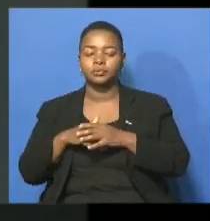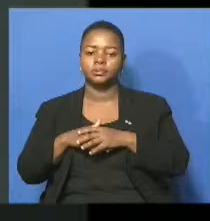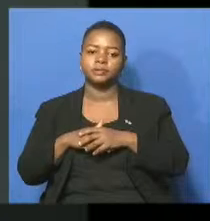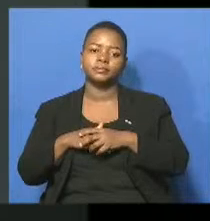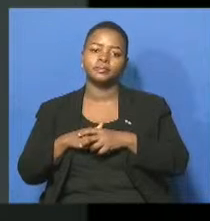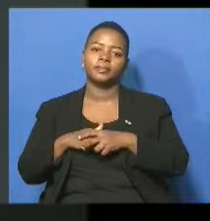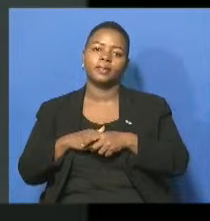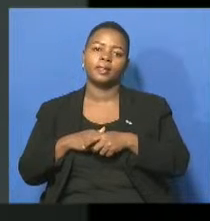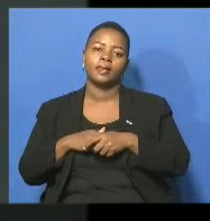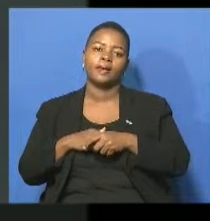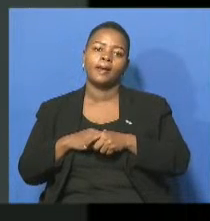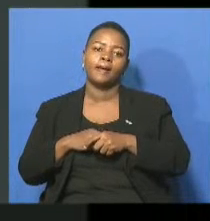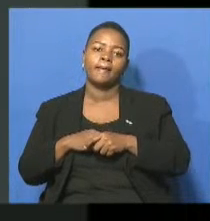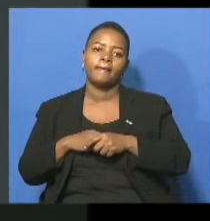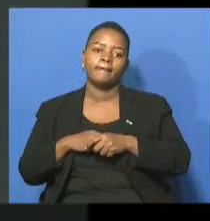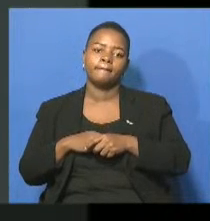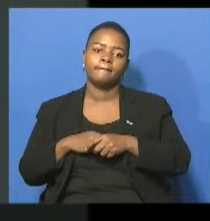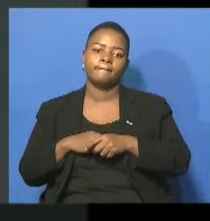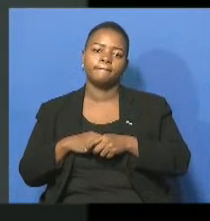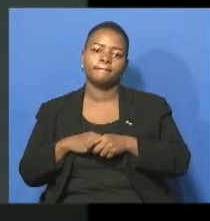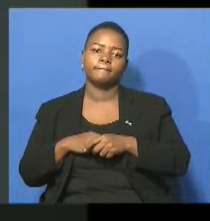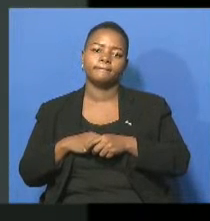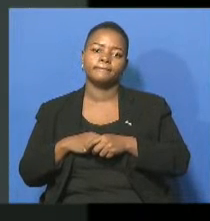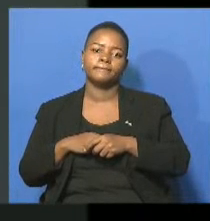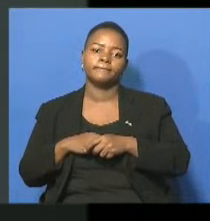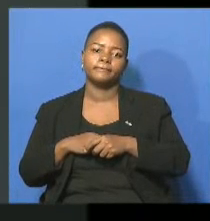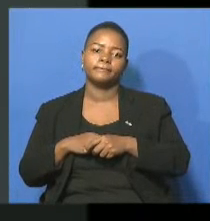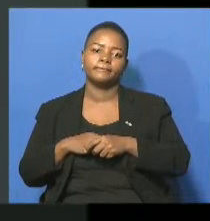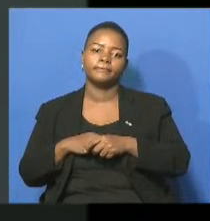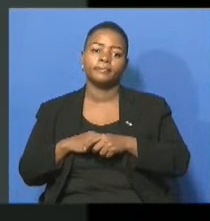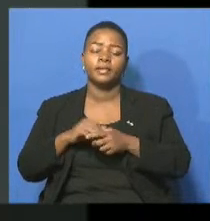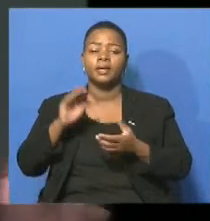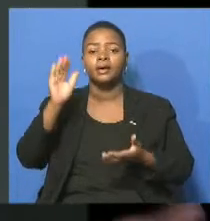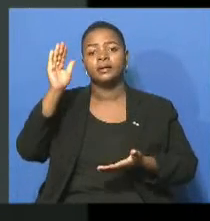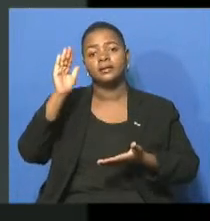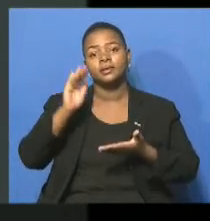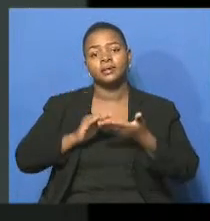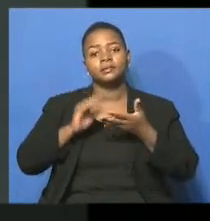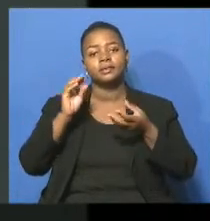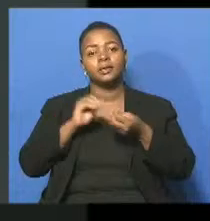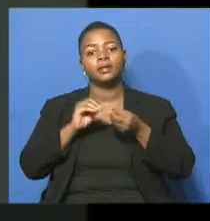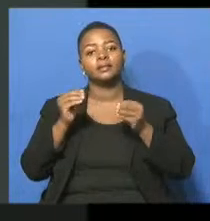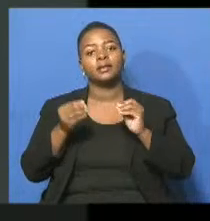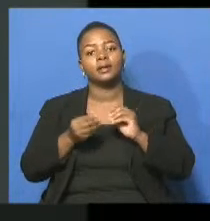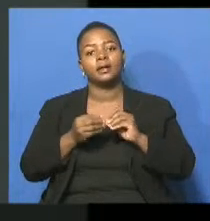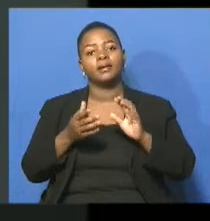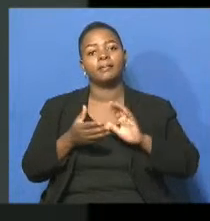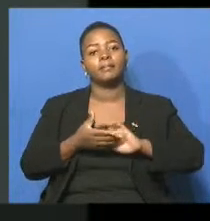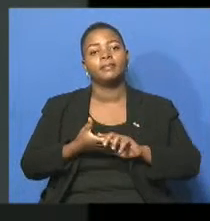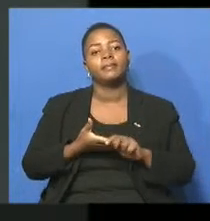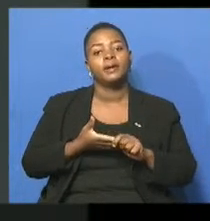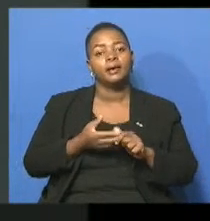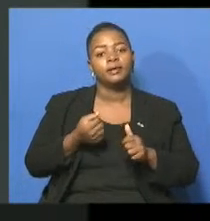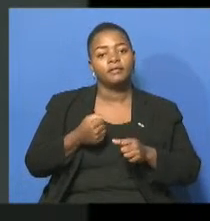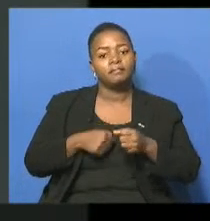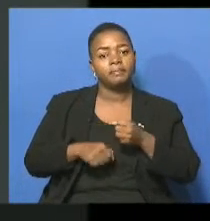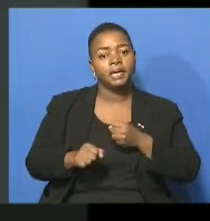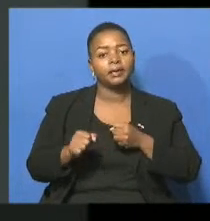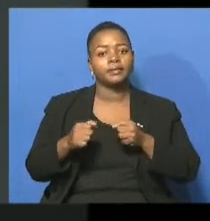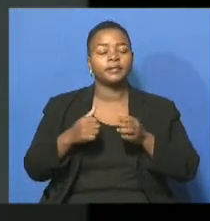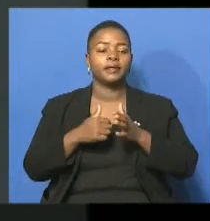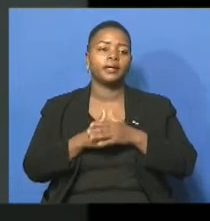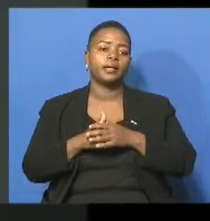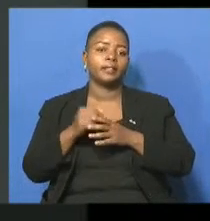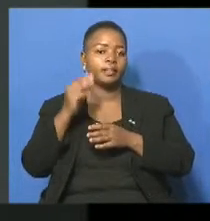the reduction in the number of beds in psychiatric institutions tends to